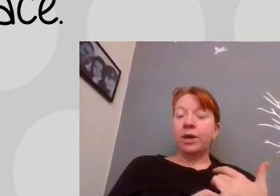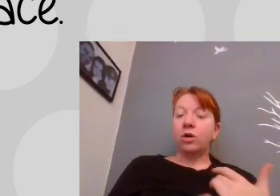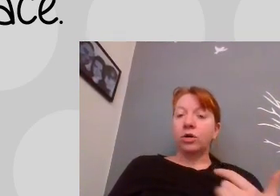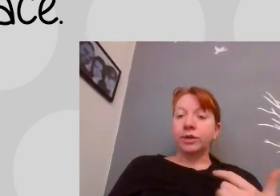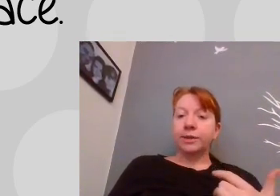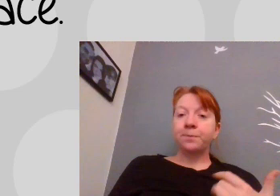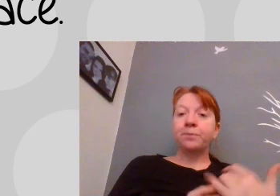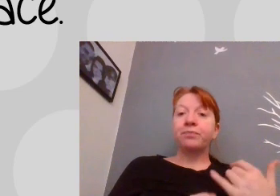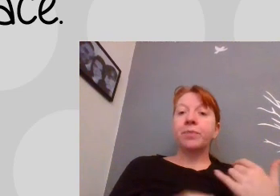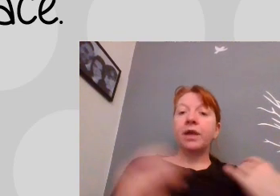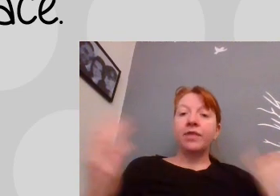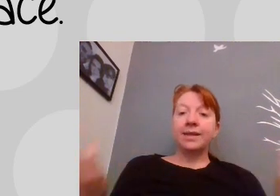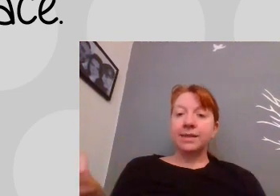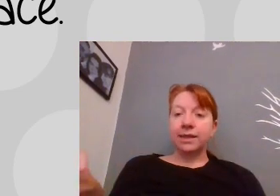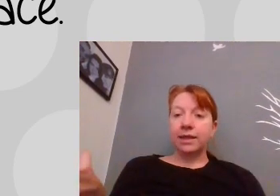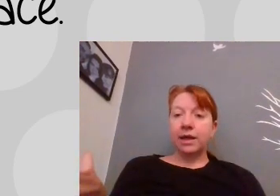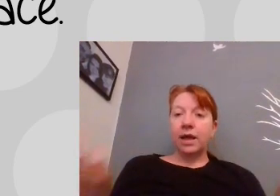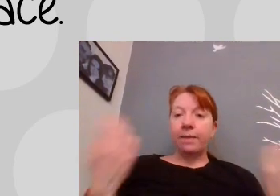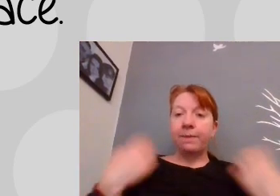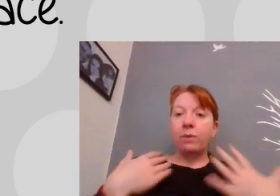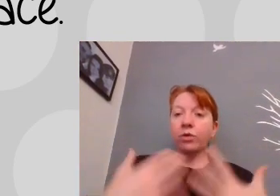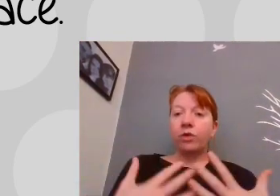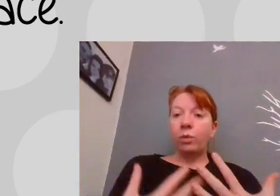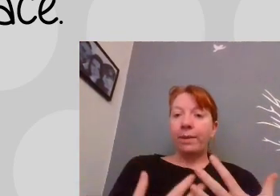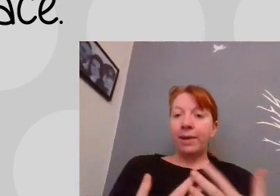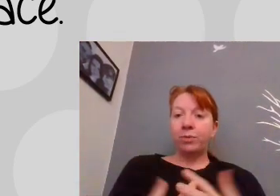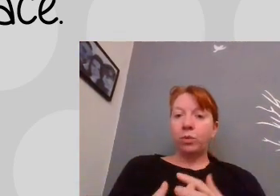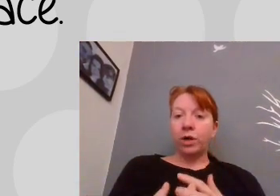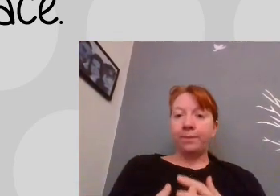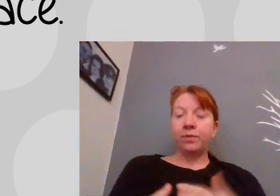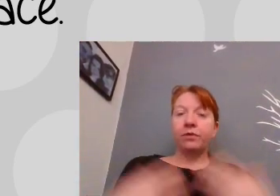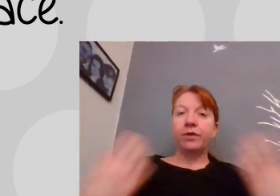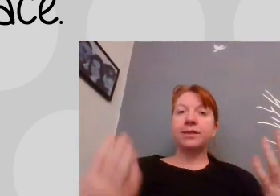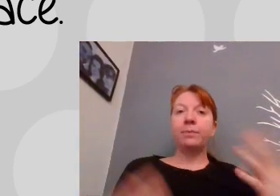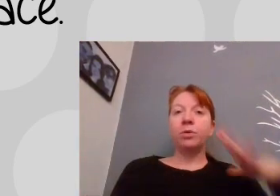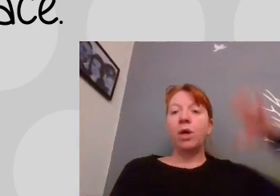laws, because if they didn't, they wouldn't know where people